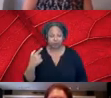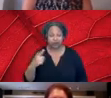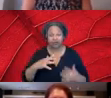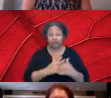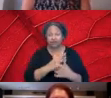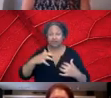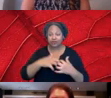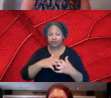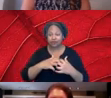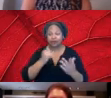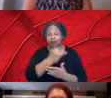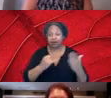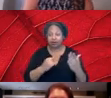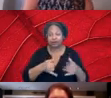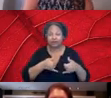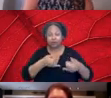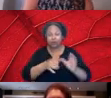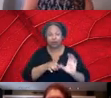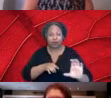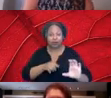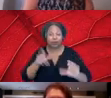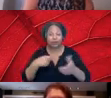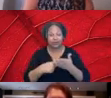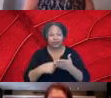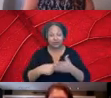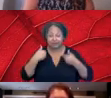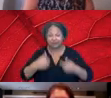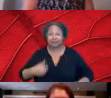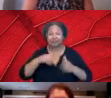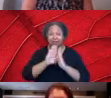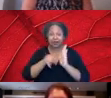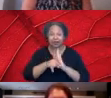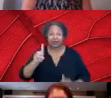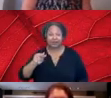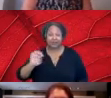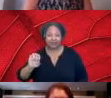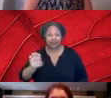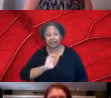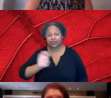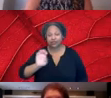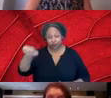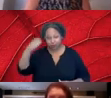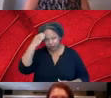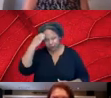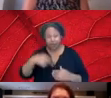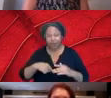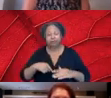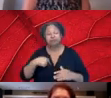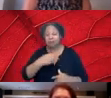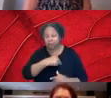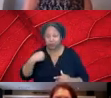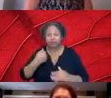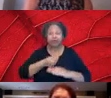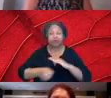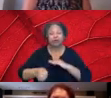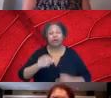that we'll talk about. I'm Dene. I'm Eastern European, and I grew up in and I'm a member of Anishinaabe community